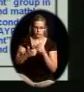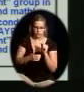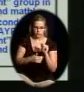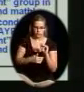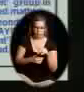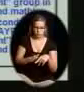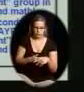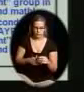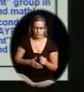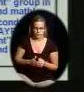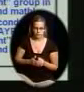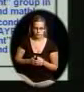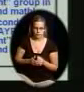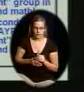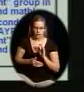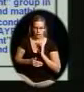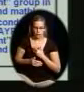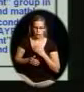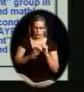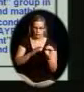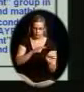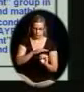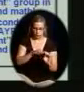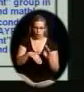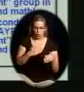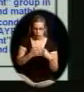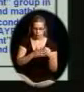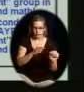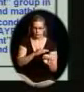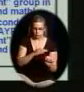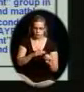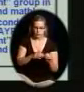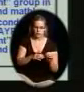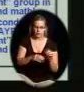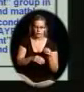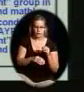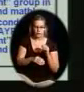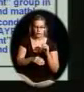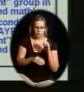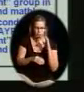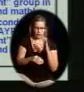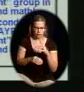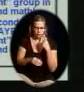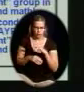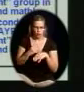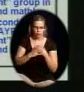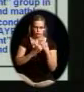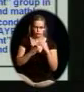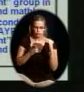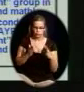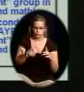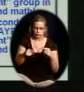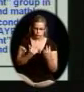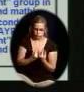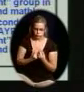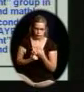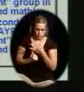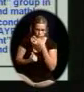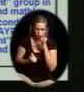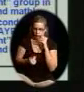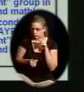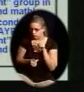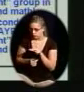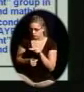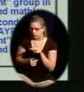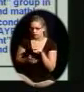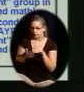also know that of our elementaries, all of our elementaries made it for their all student groups. And in a minute we'll take a peek at what it looks like for our